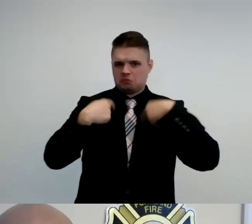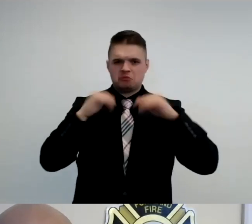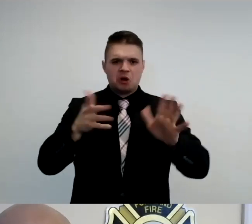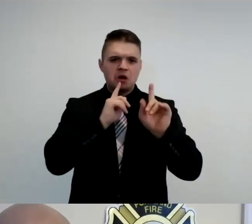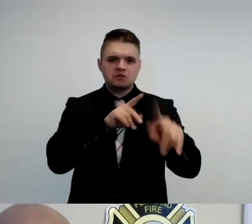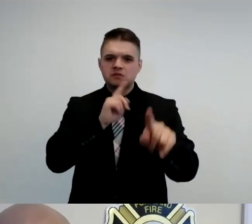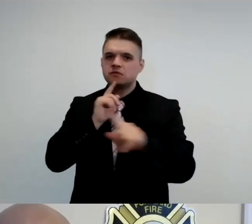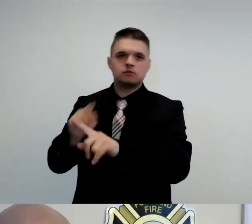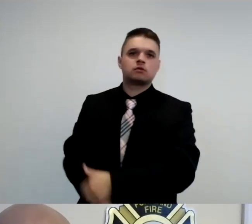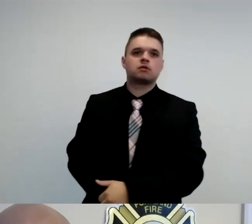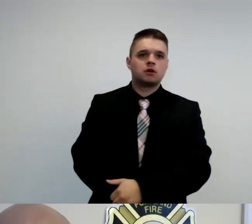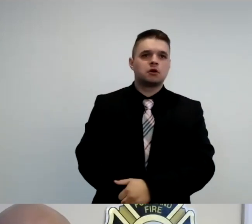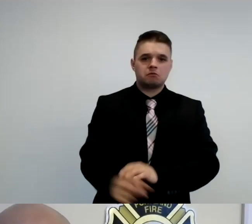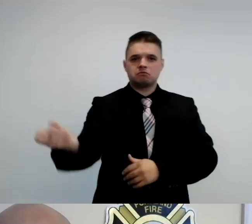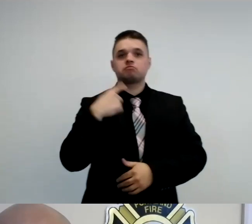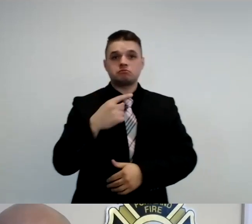blue hand,